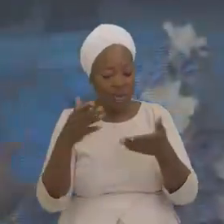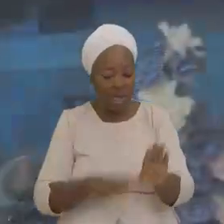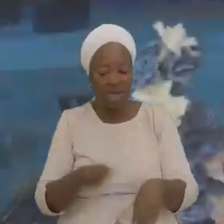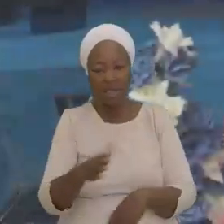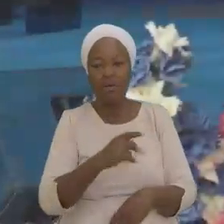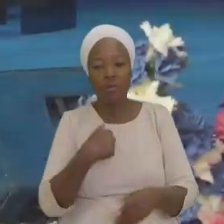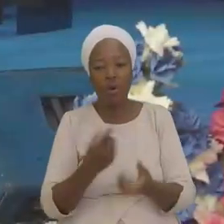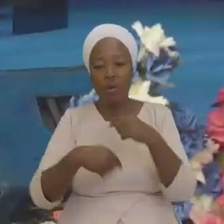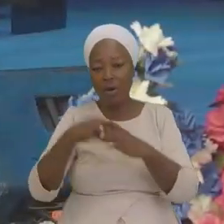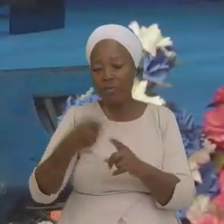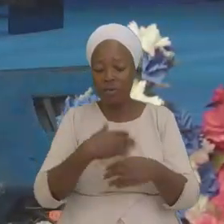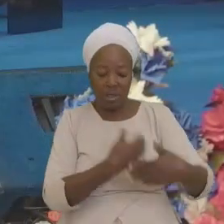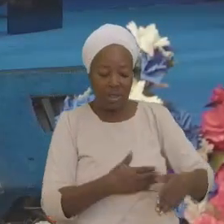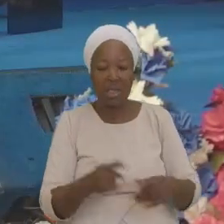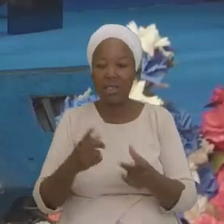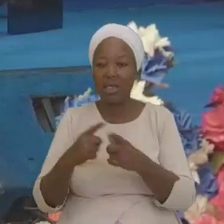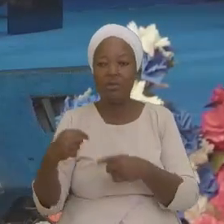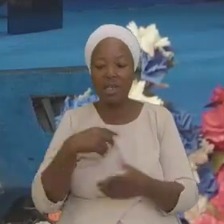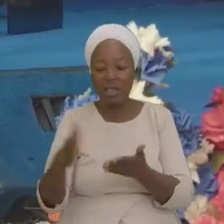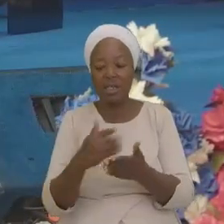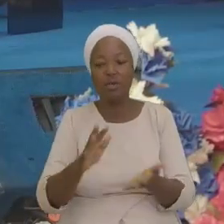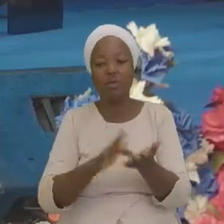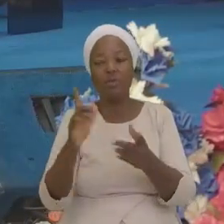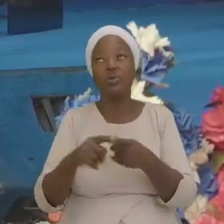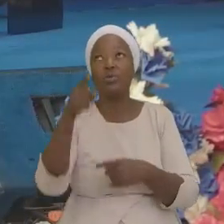other shore, and we're singing glory to God.